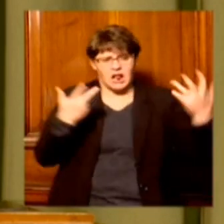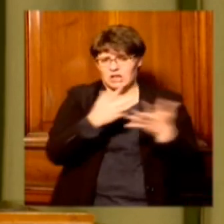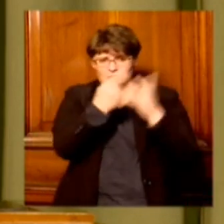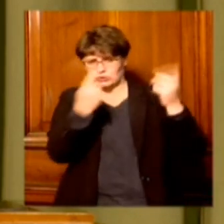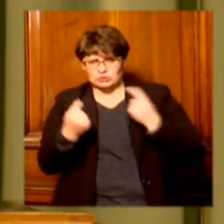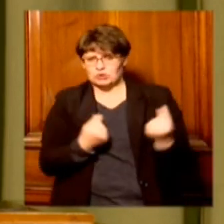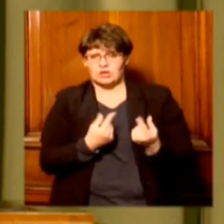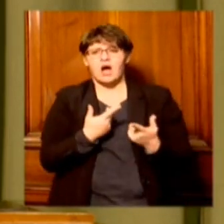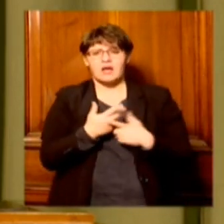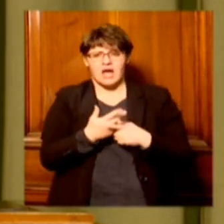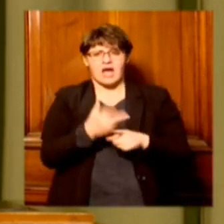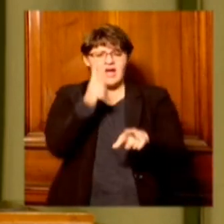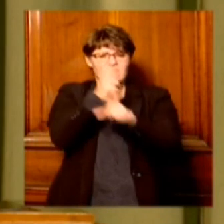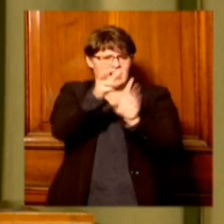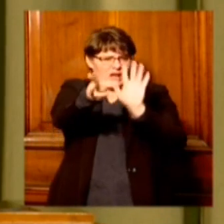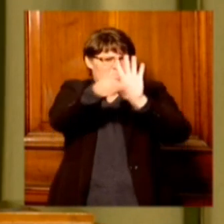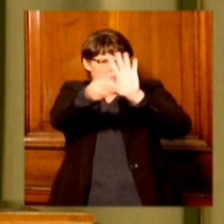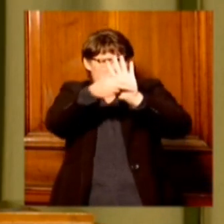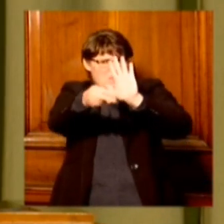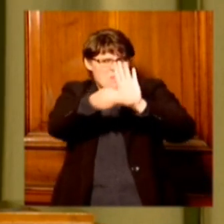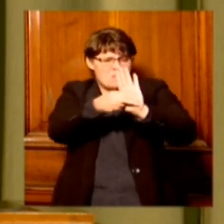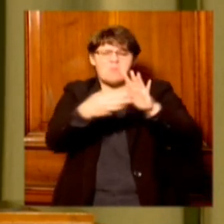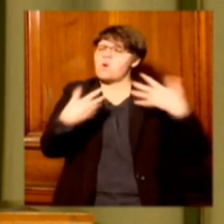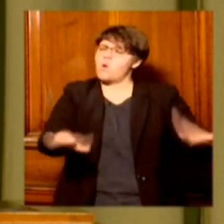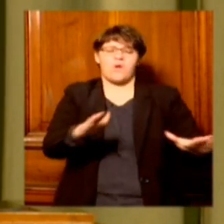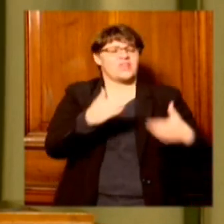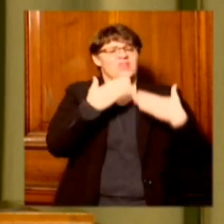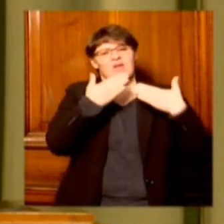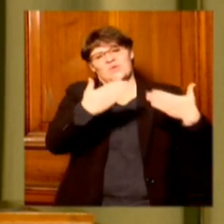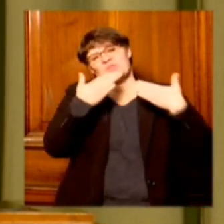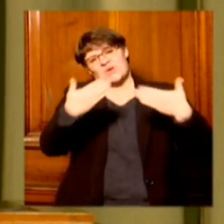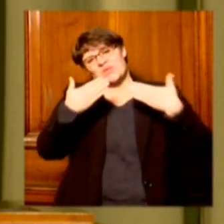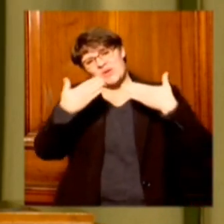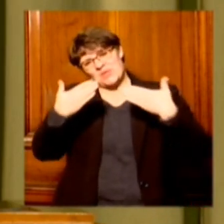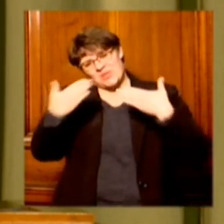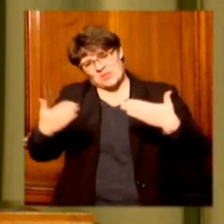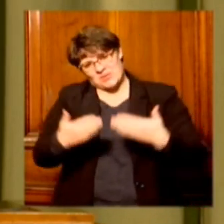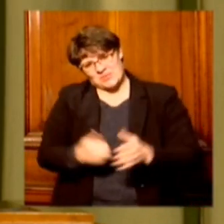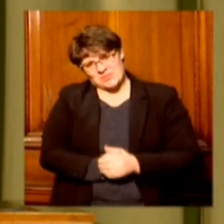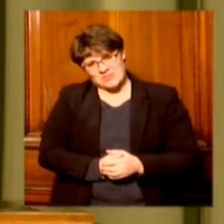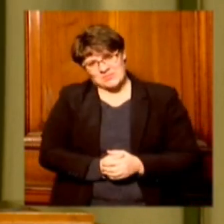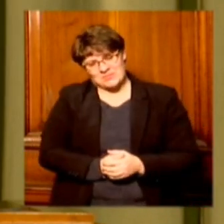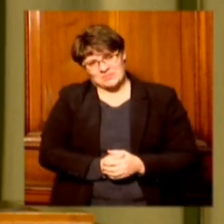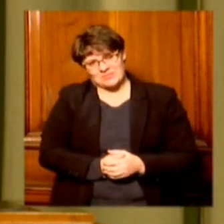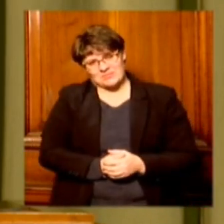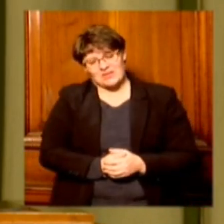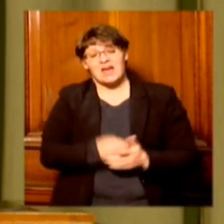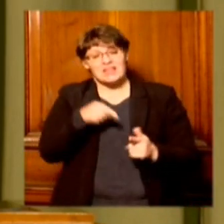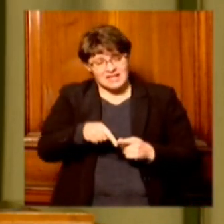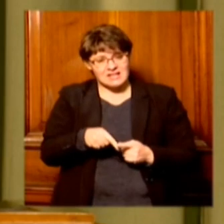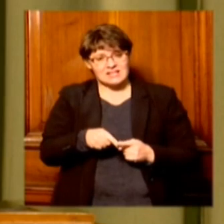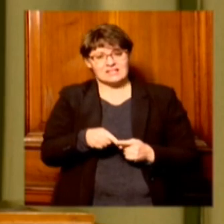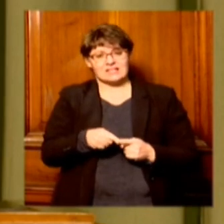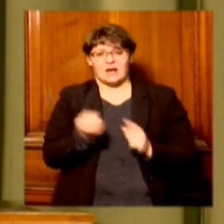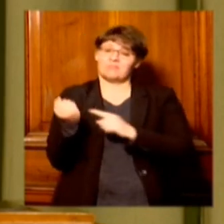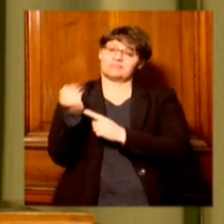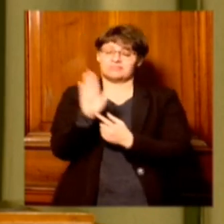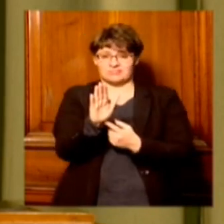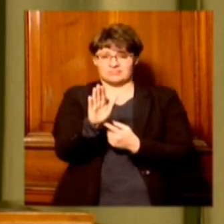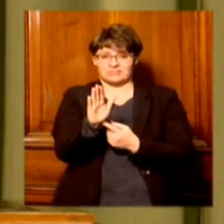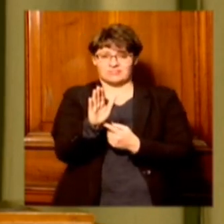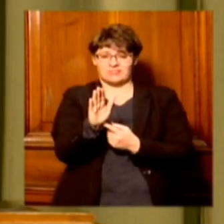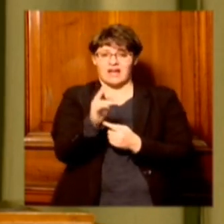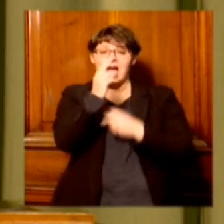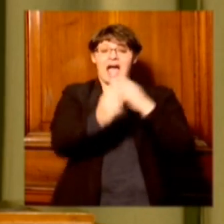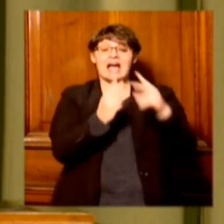They are called videoing machines. Thank you and thank you and thank you very much. This meeting, until we